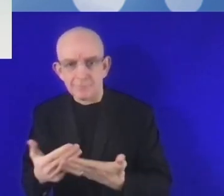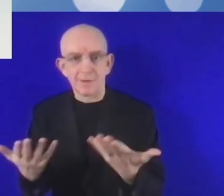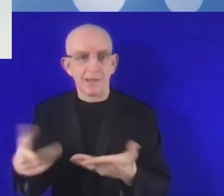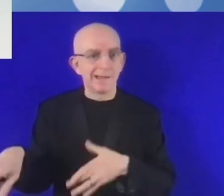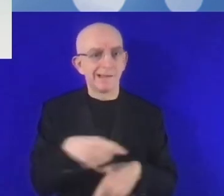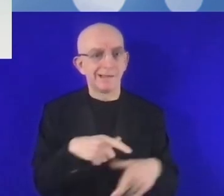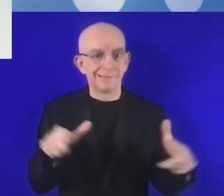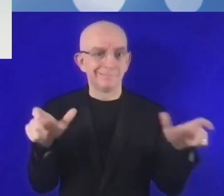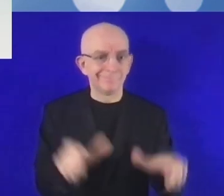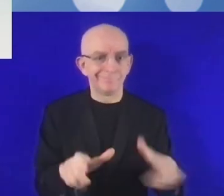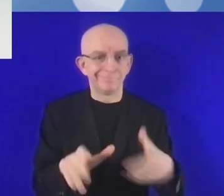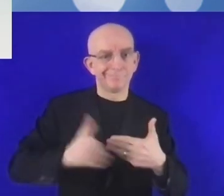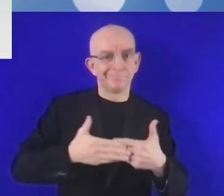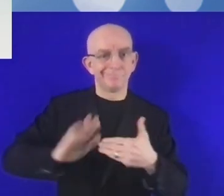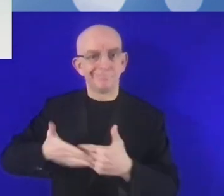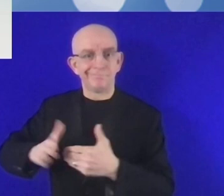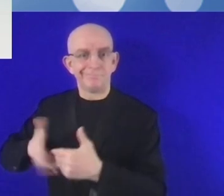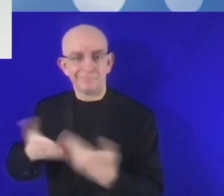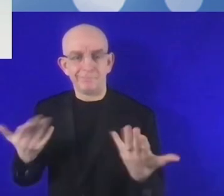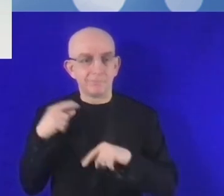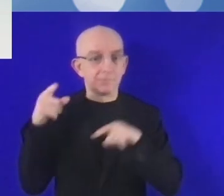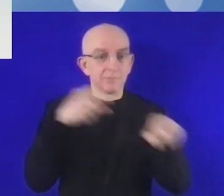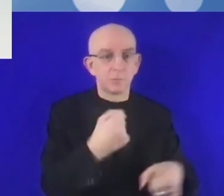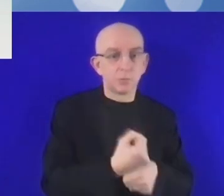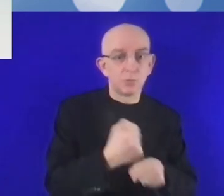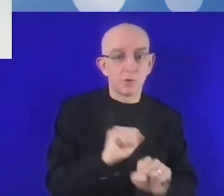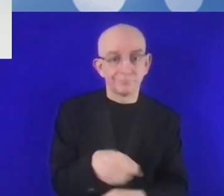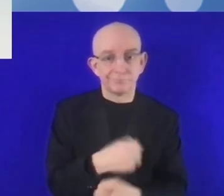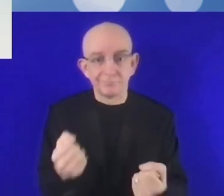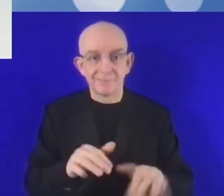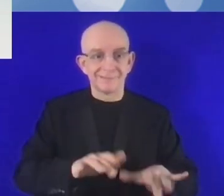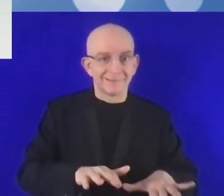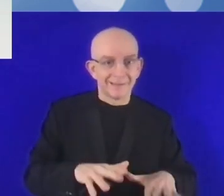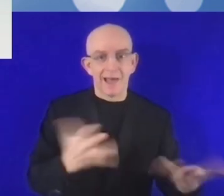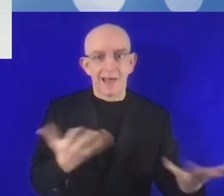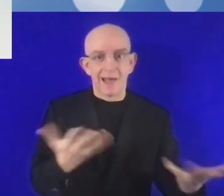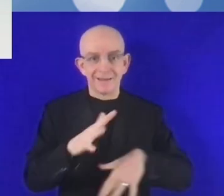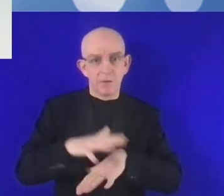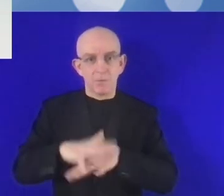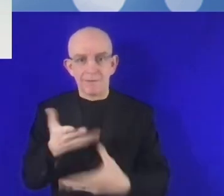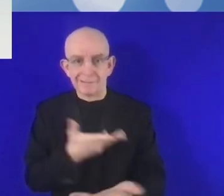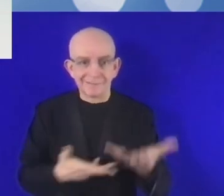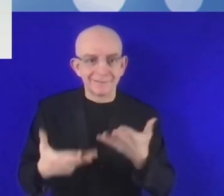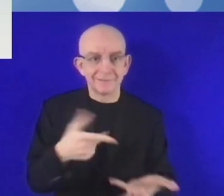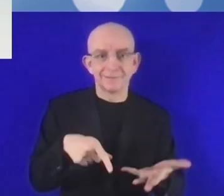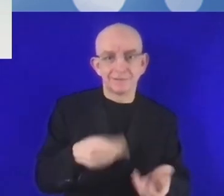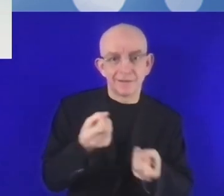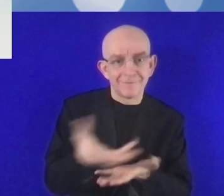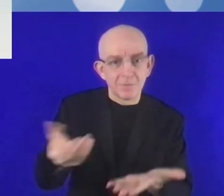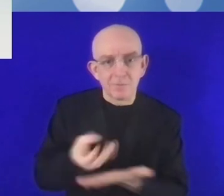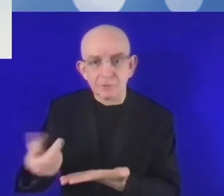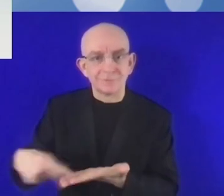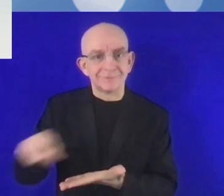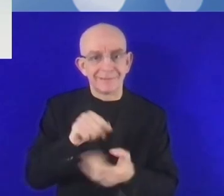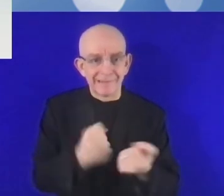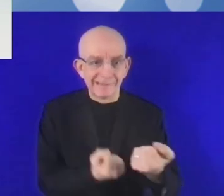if they can help each other. You know, while going to a data center, maybe they could help another operator while they were there. And don't